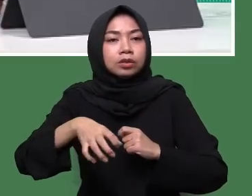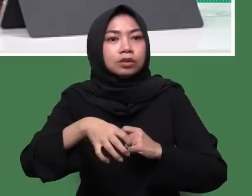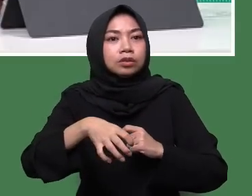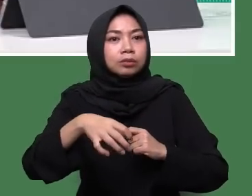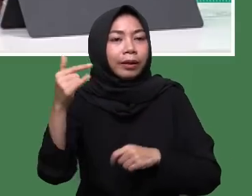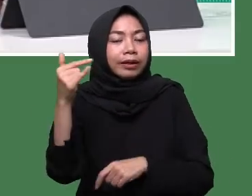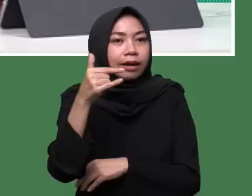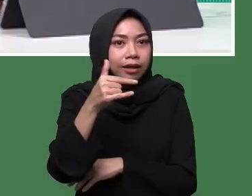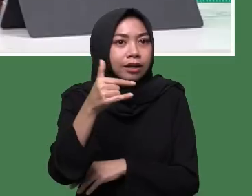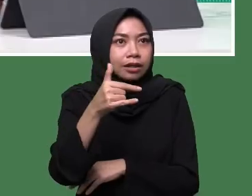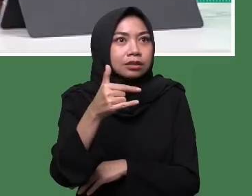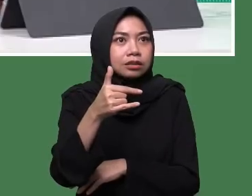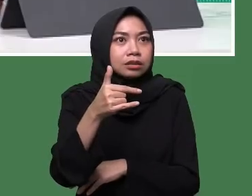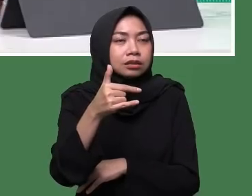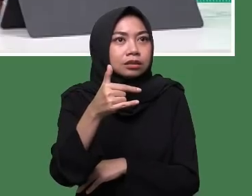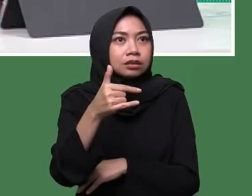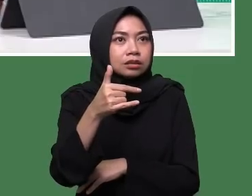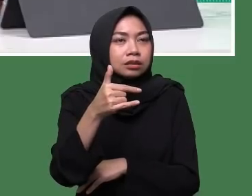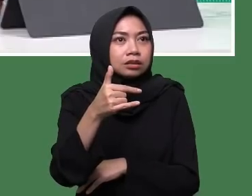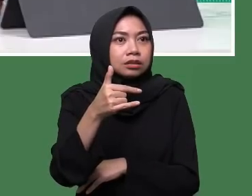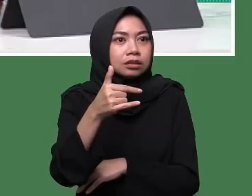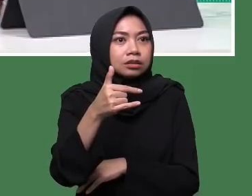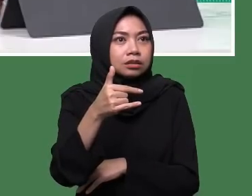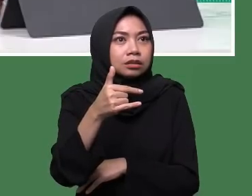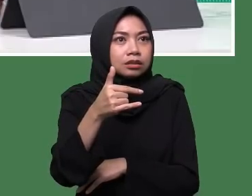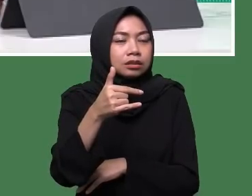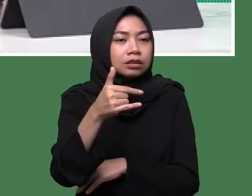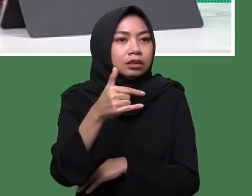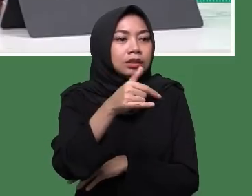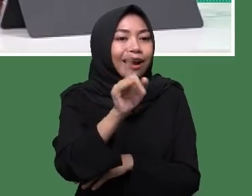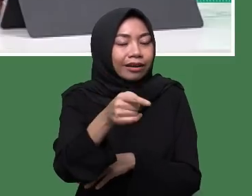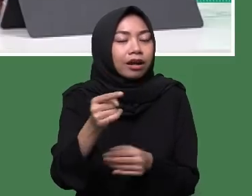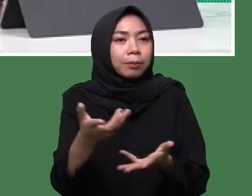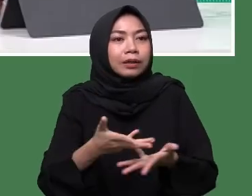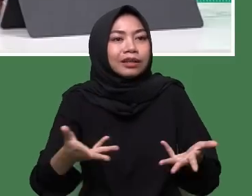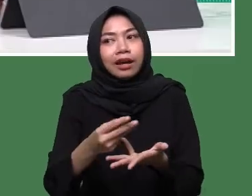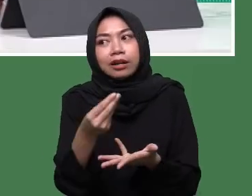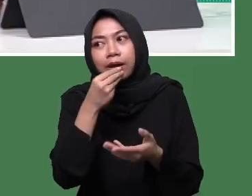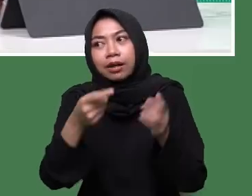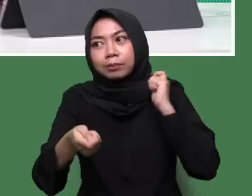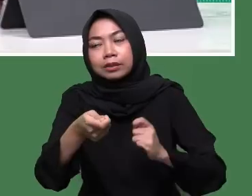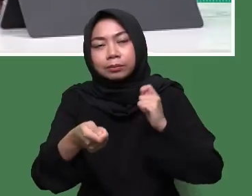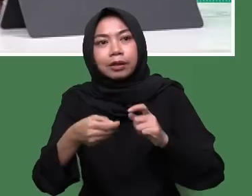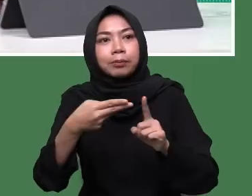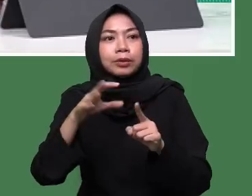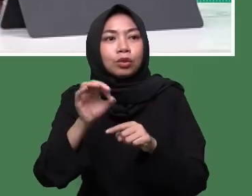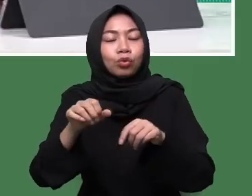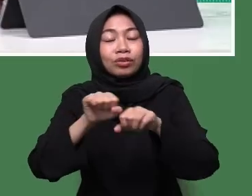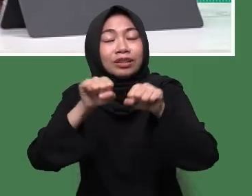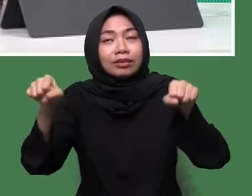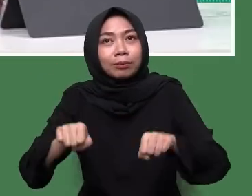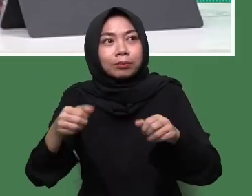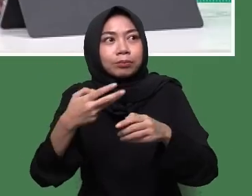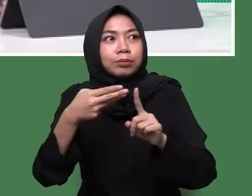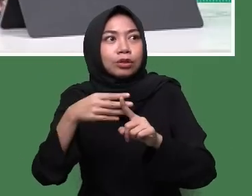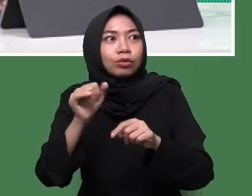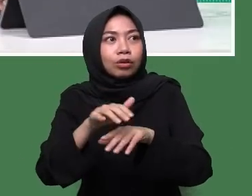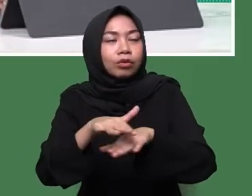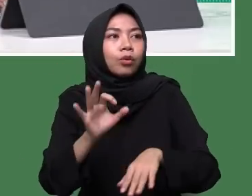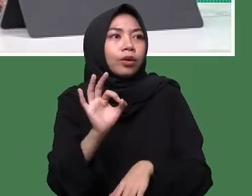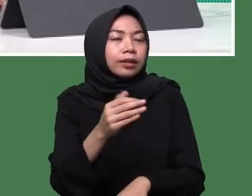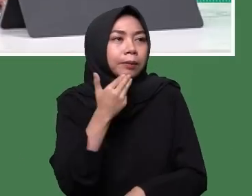ports across also provided with the biosecurity. Thank you.